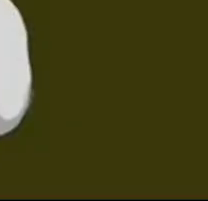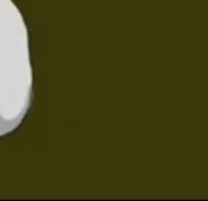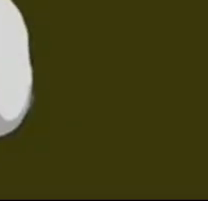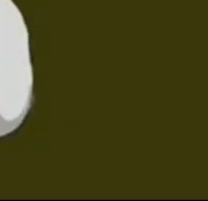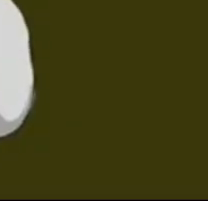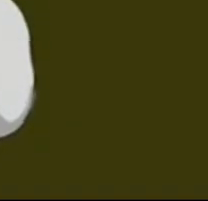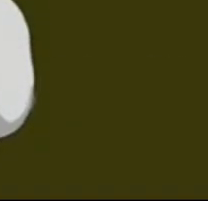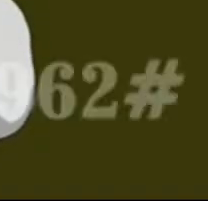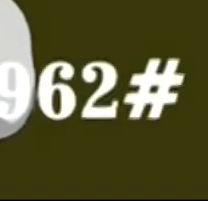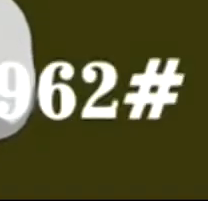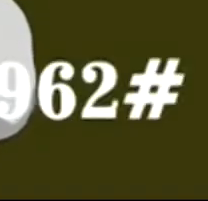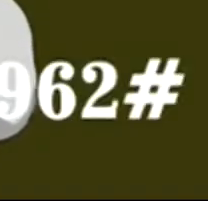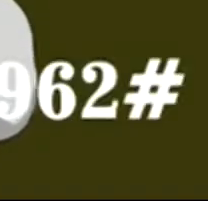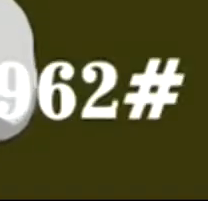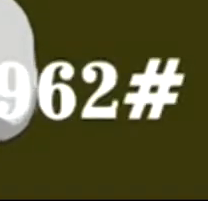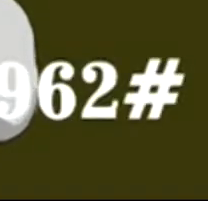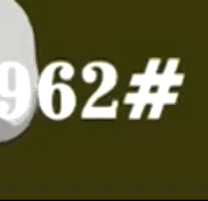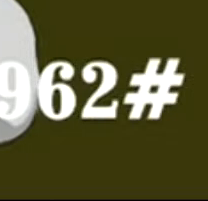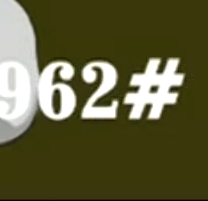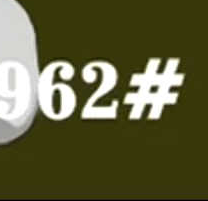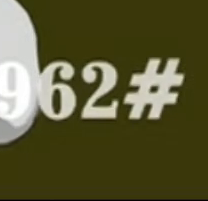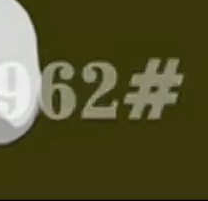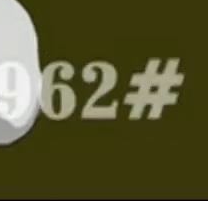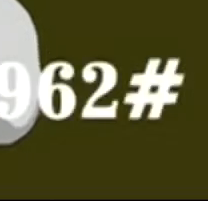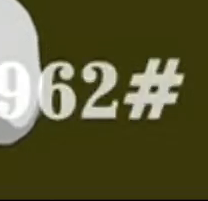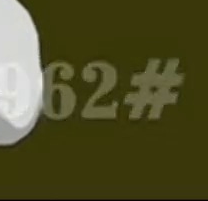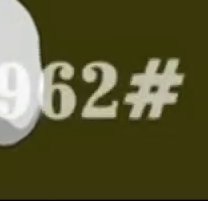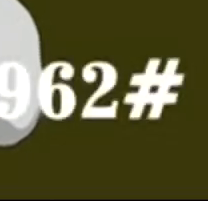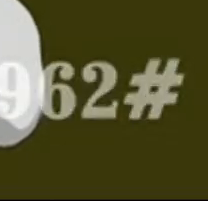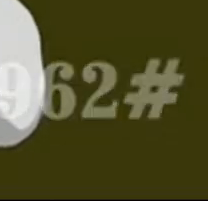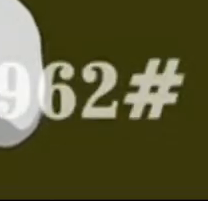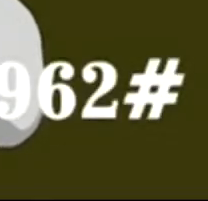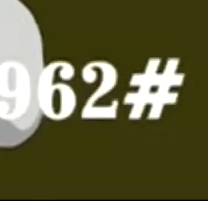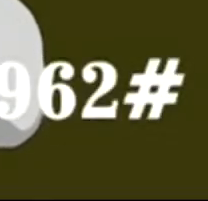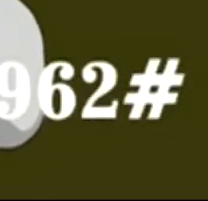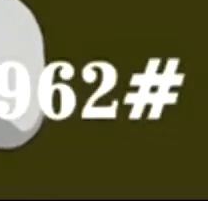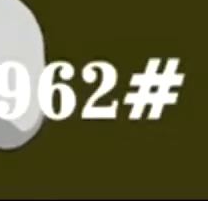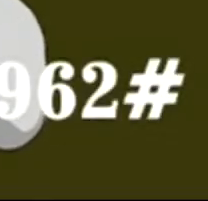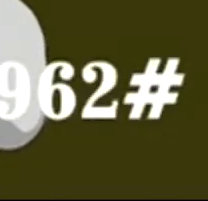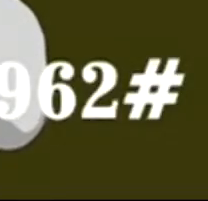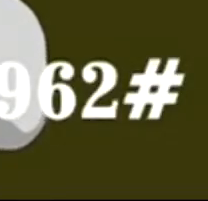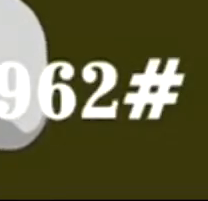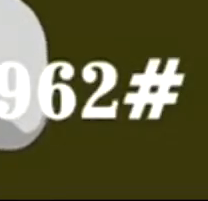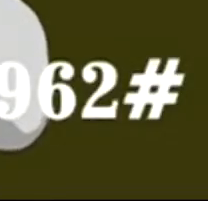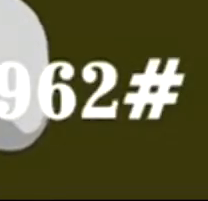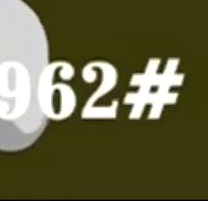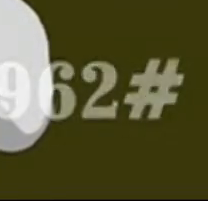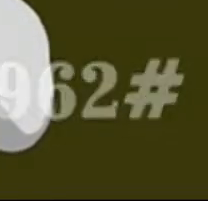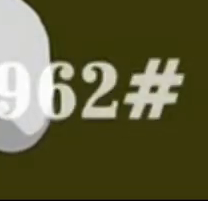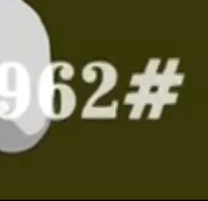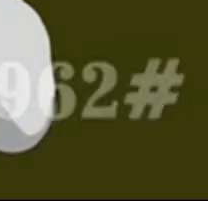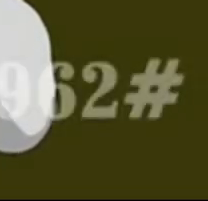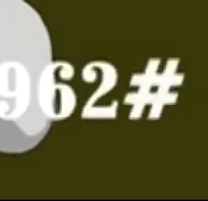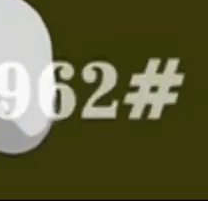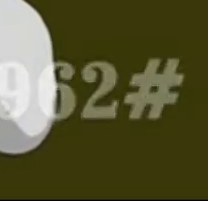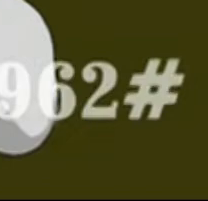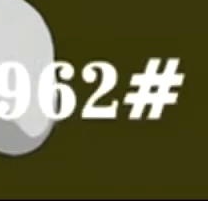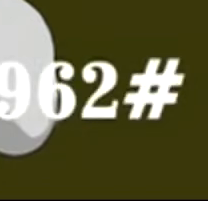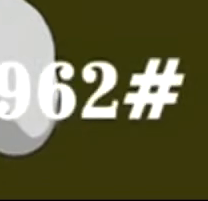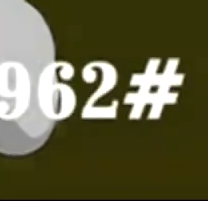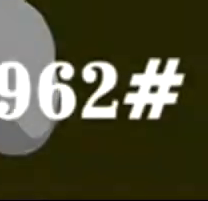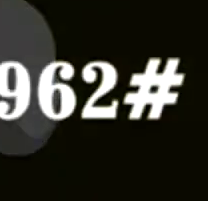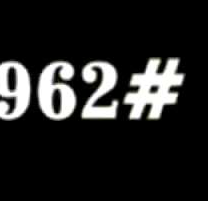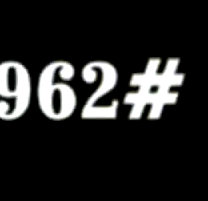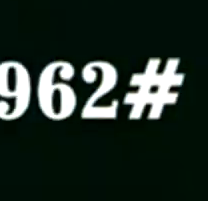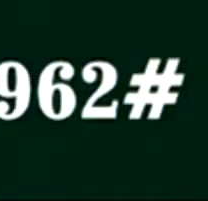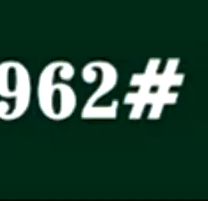*811*962#. Lazima nishike mapema, nisipo shika isipo mapema utakaasirika. Unachua mimi nikiwa mutu ya marathon, unachua niko na experience